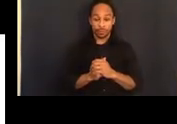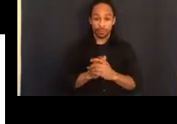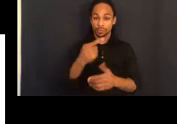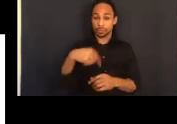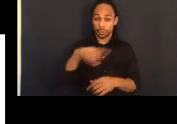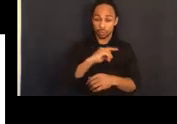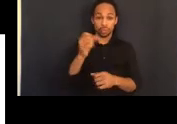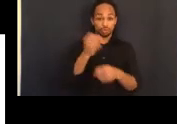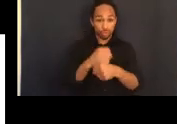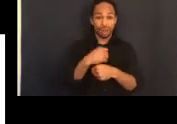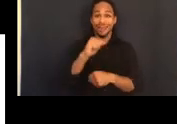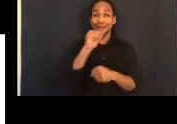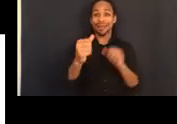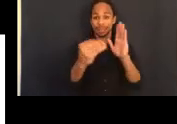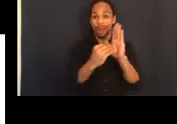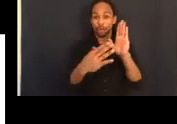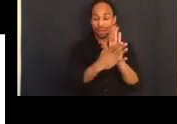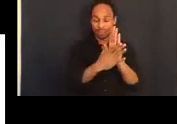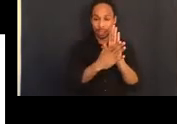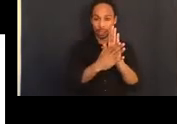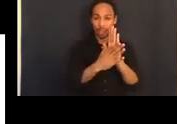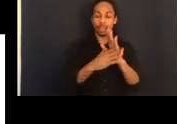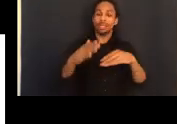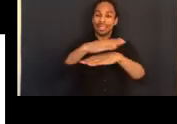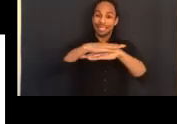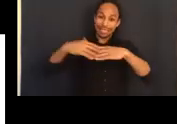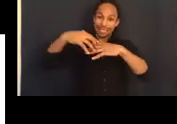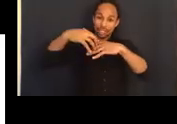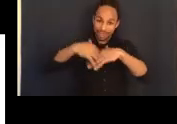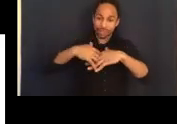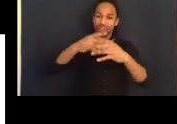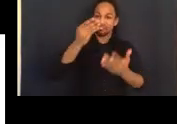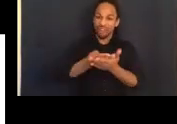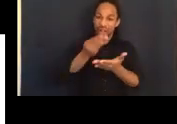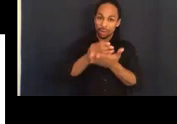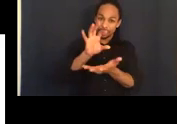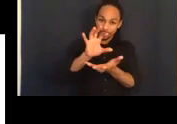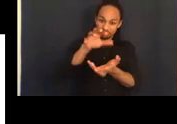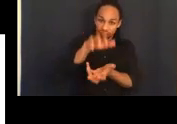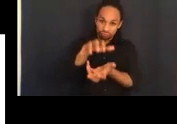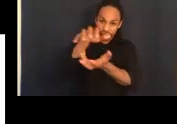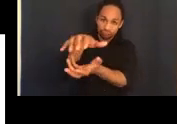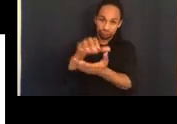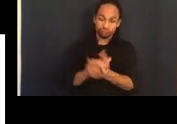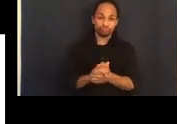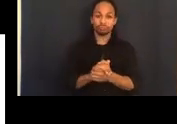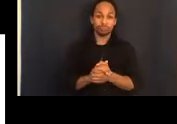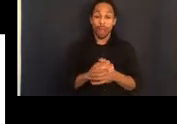an undocumented Indigenous fund. There's a lot of resources, not enough